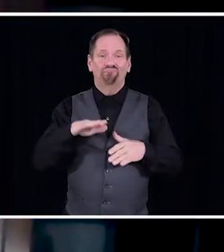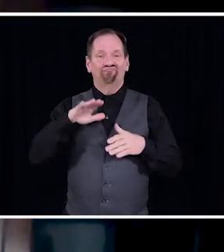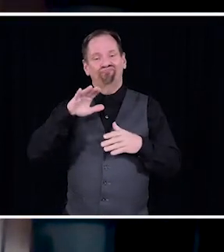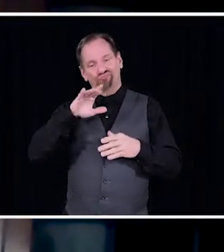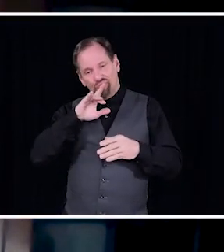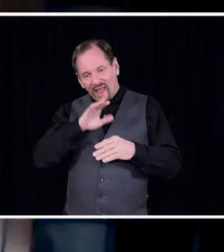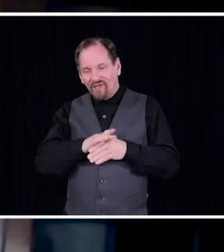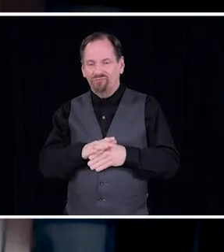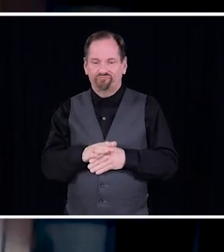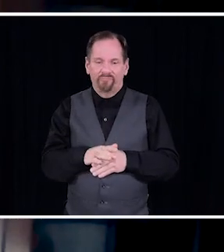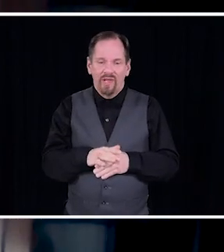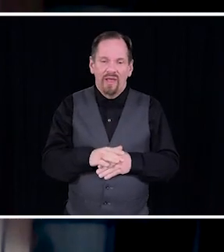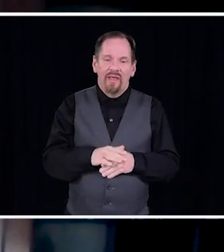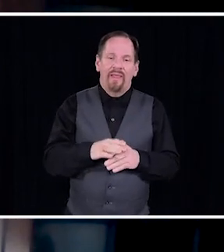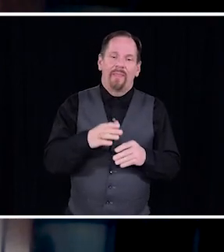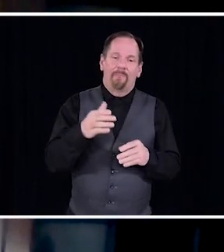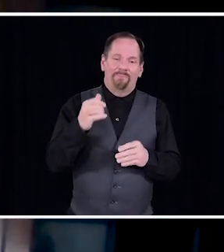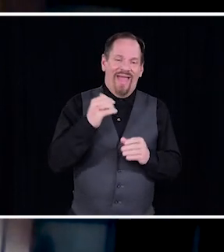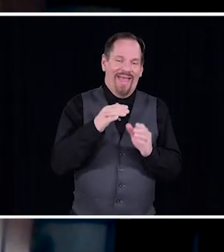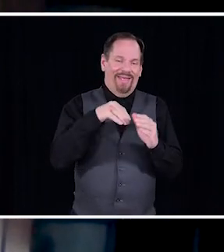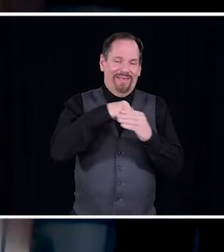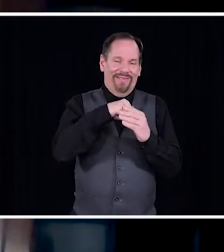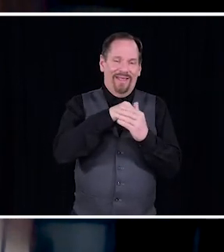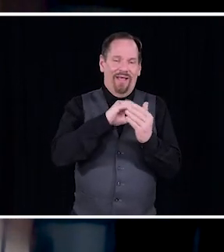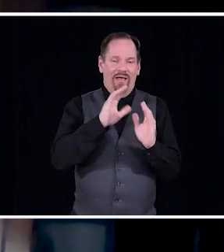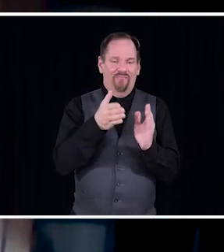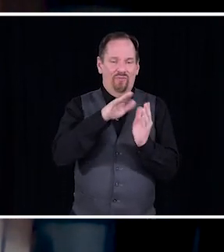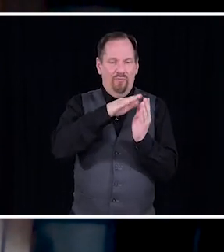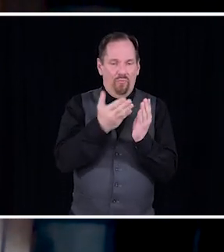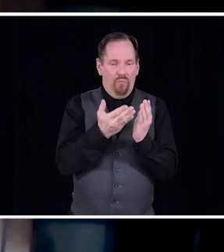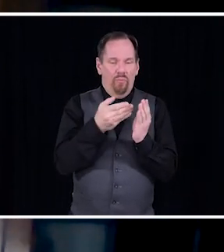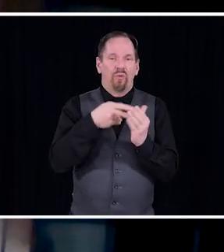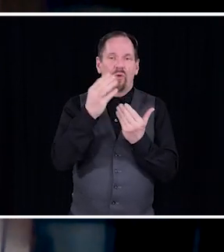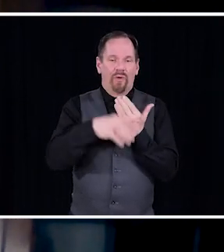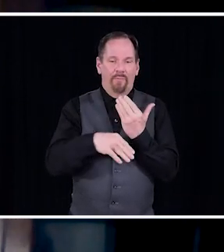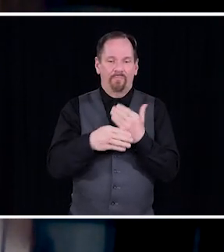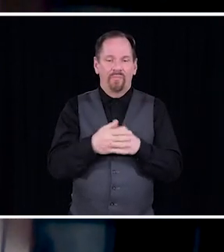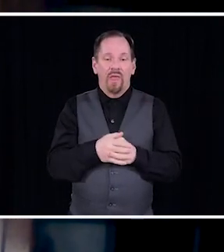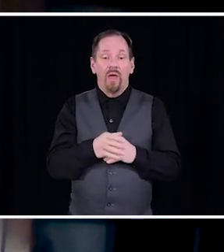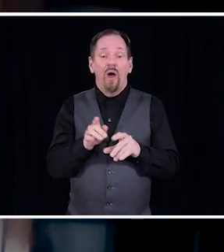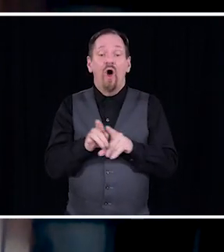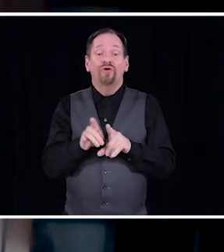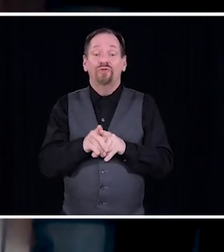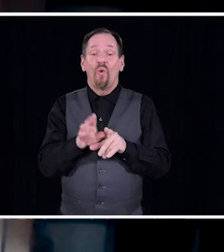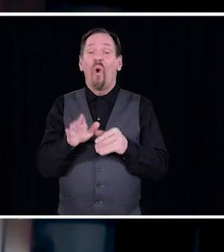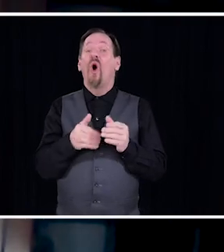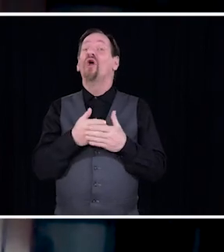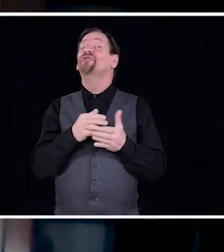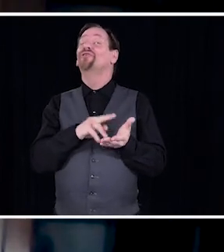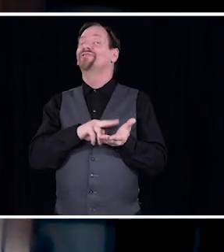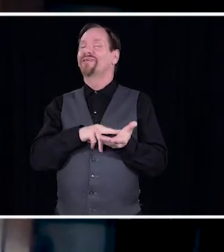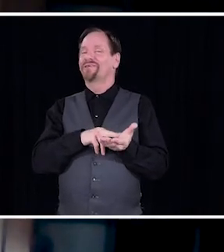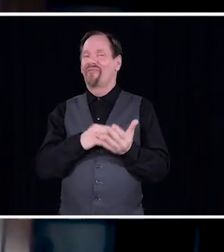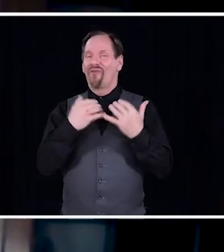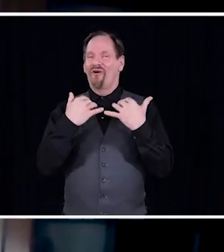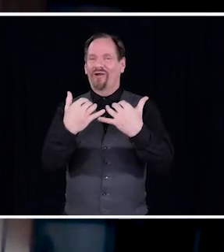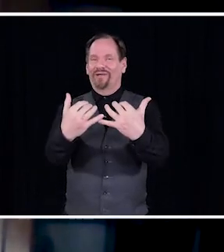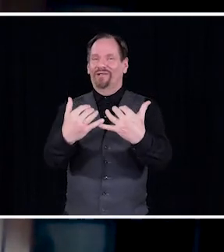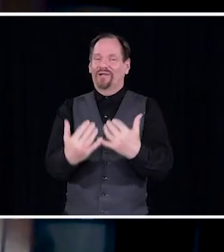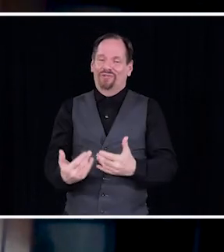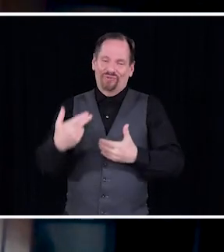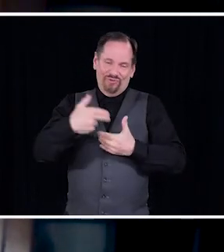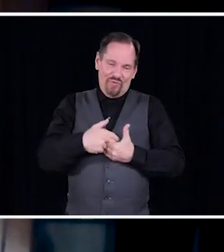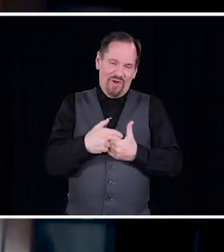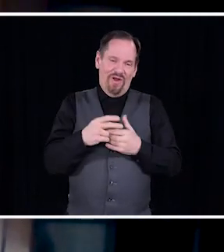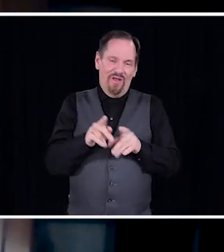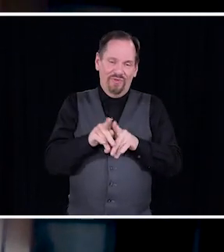nursing pledge found on the back inside cover of your program? I also invite all nurses that are in the audience to